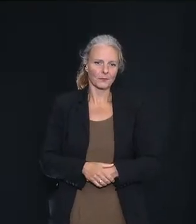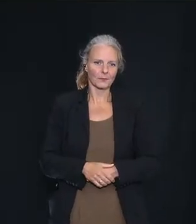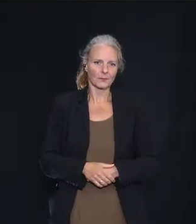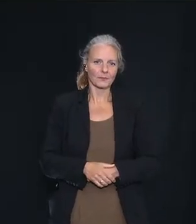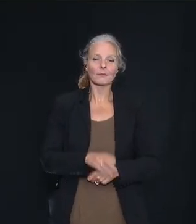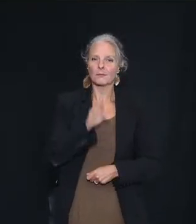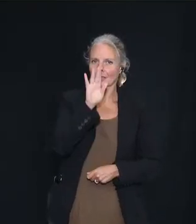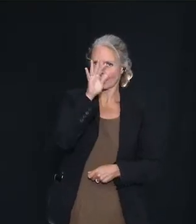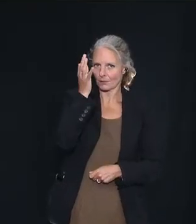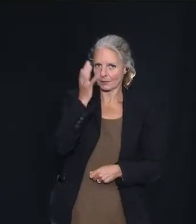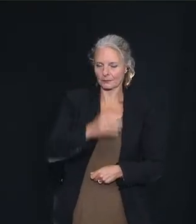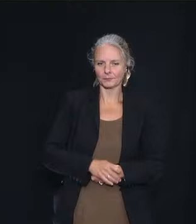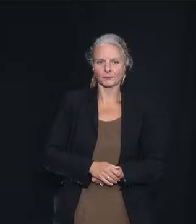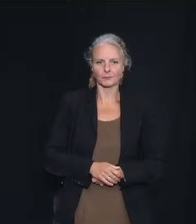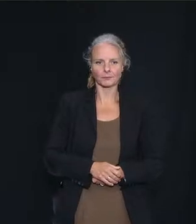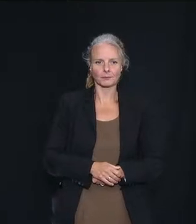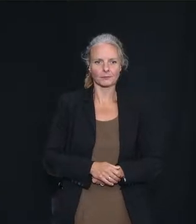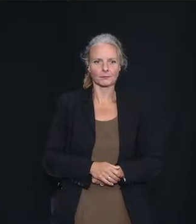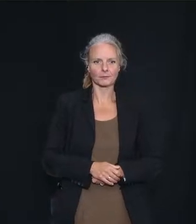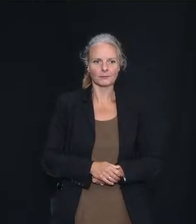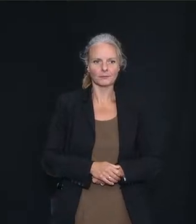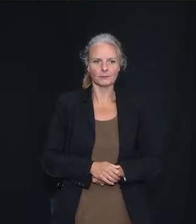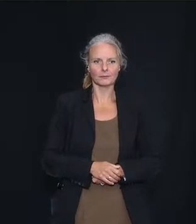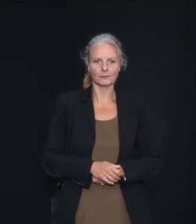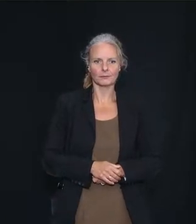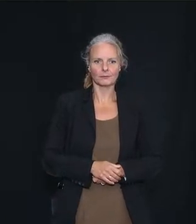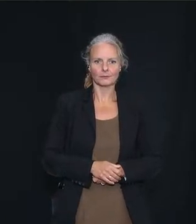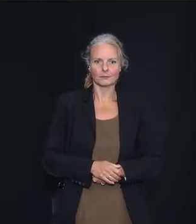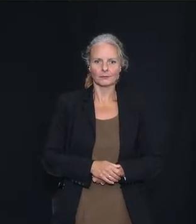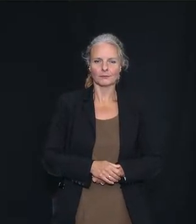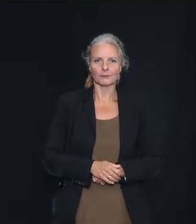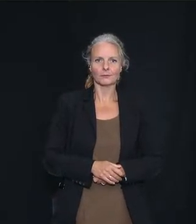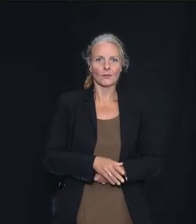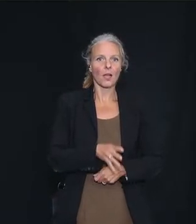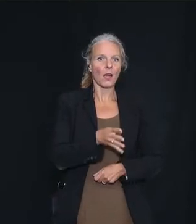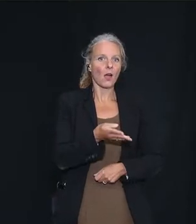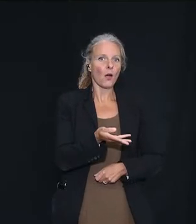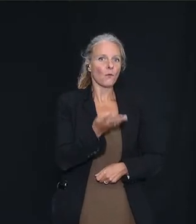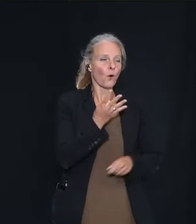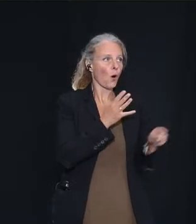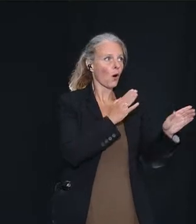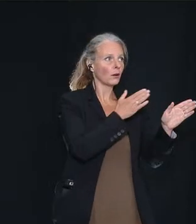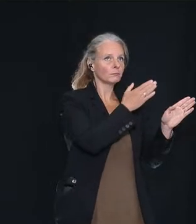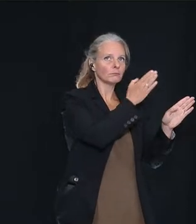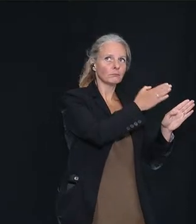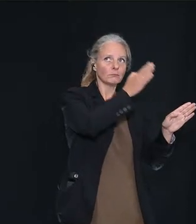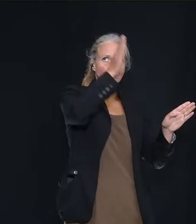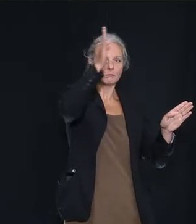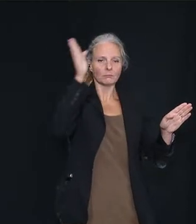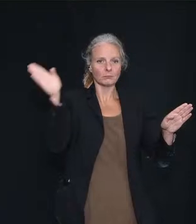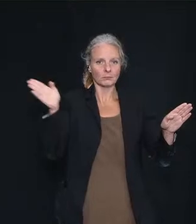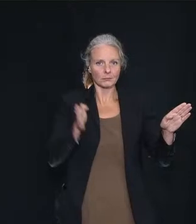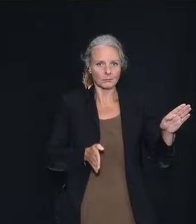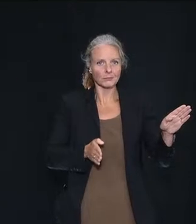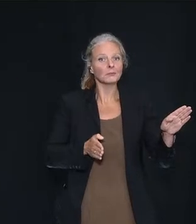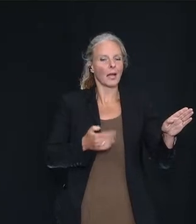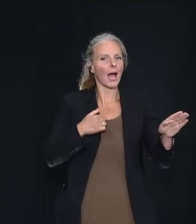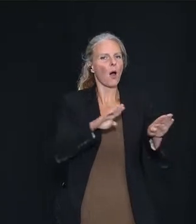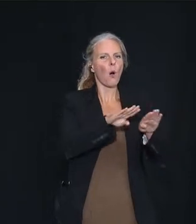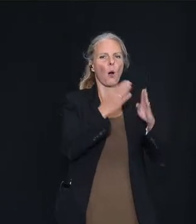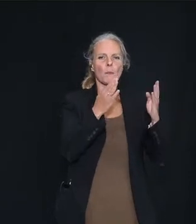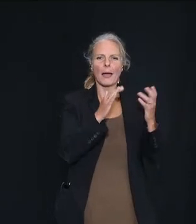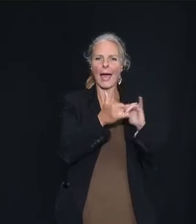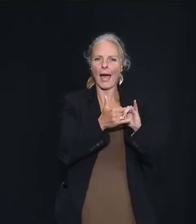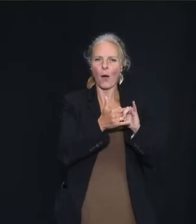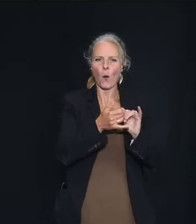I'll open the 4 directions. I will whistle 4 times. This is a wild turkey bone I've had